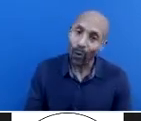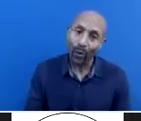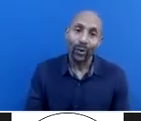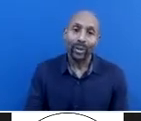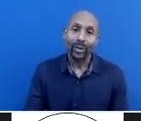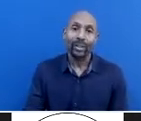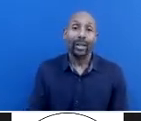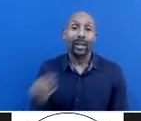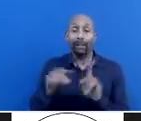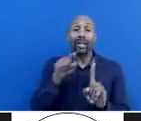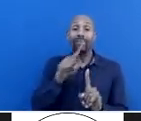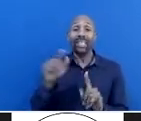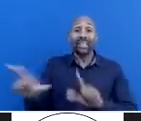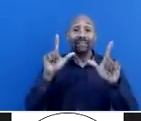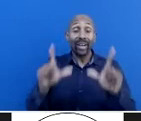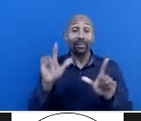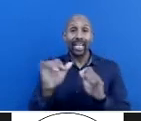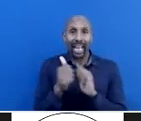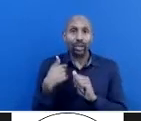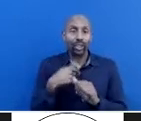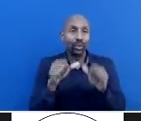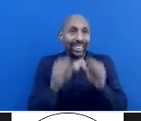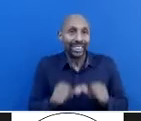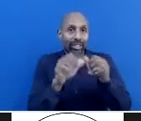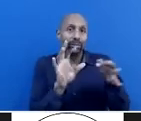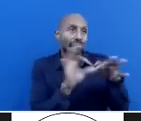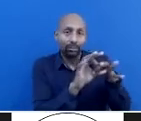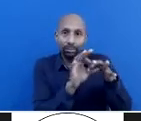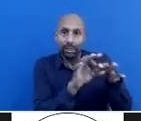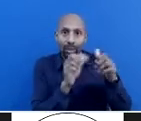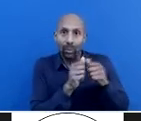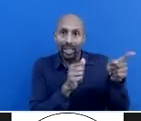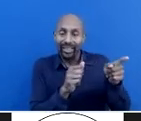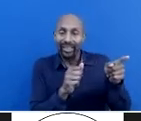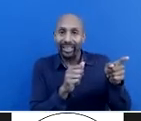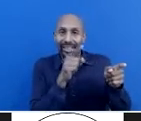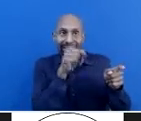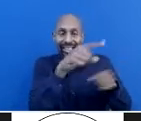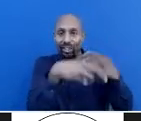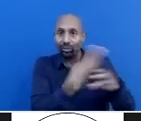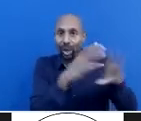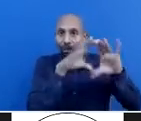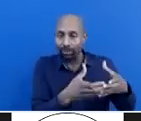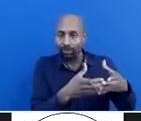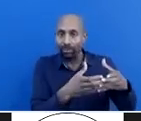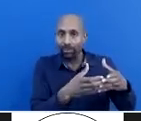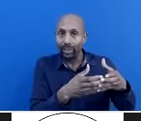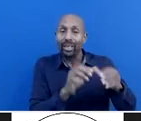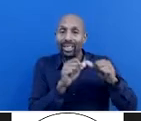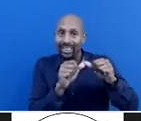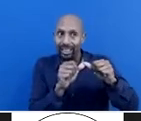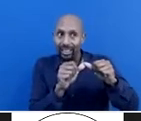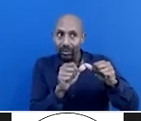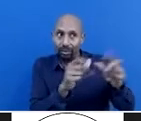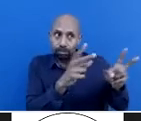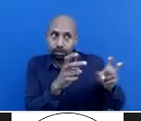and contact with the other side so that you can produce meaningful, valuable outcomes here. For the